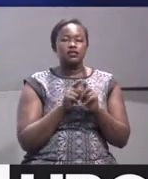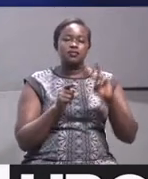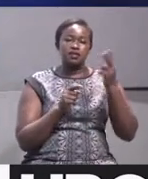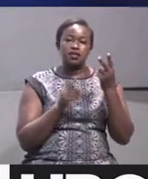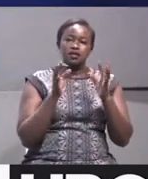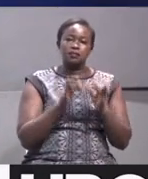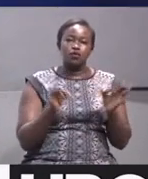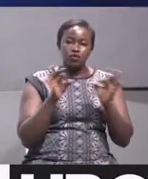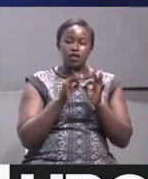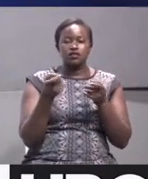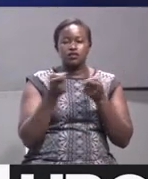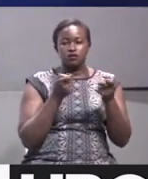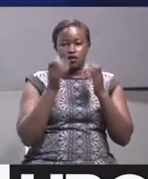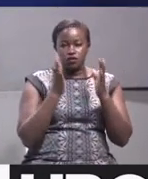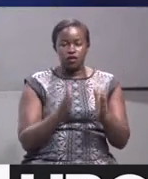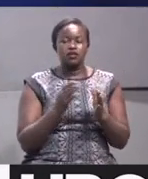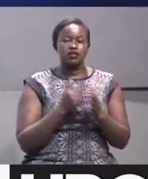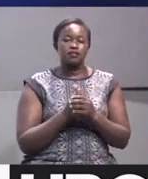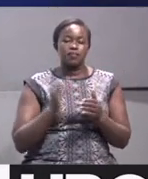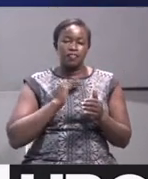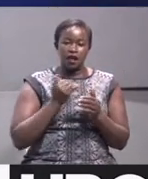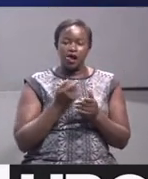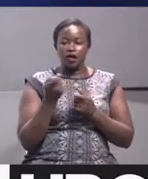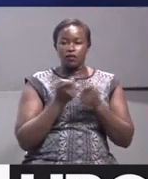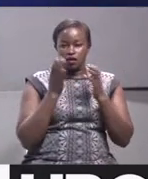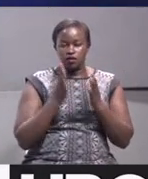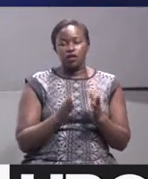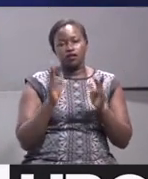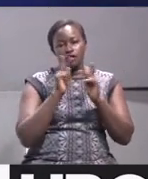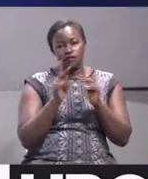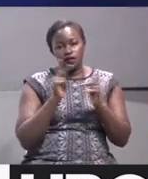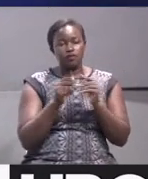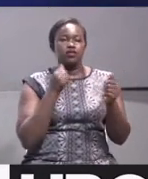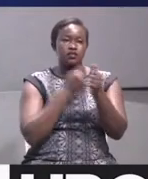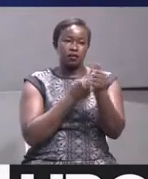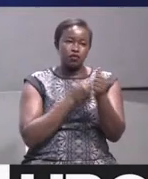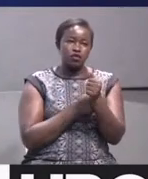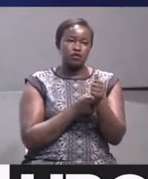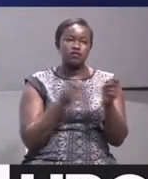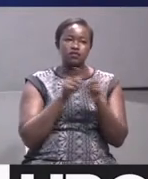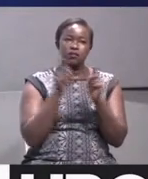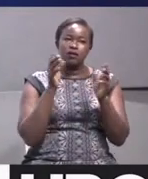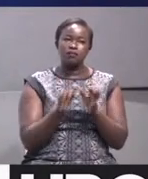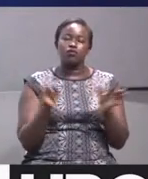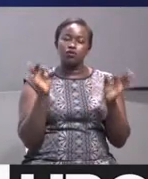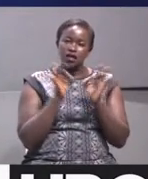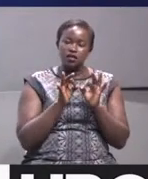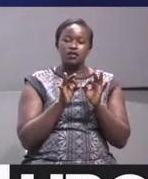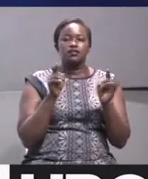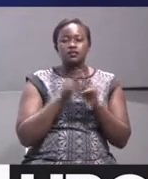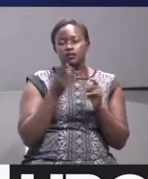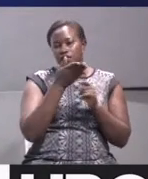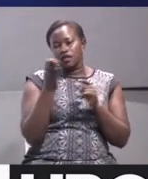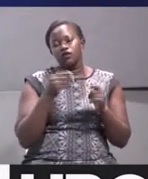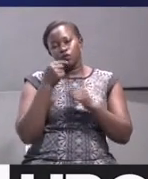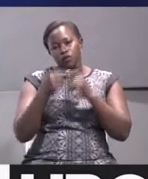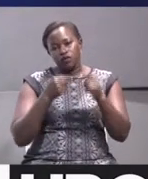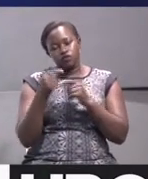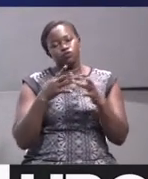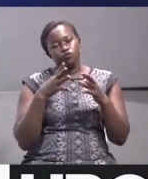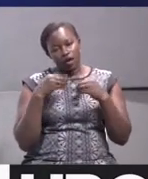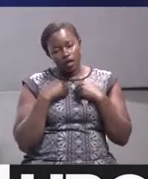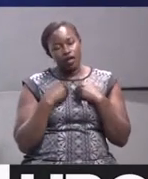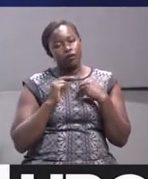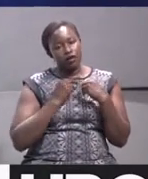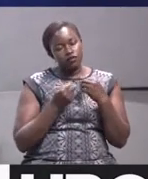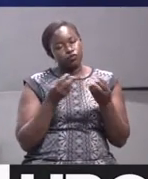our regulators. Right? Our regulators are very, very supportive and important, and they've continued to allow us to give us a license